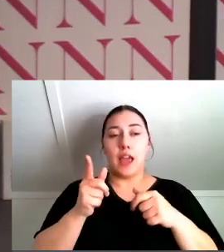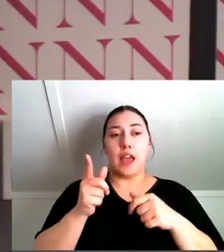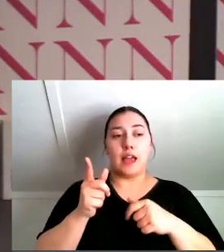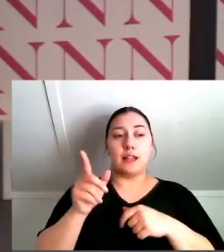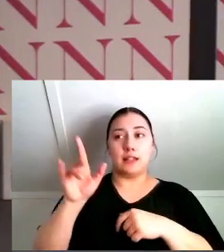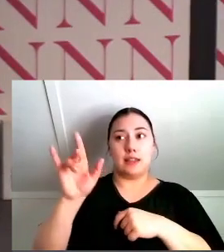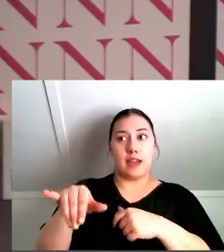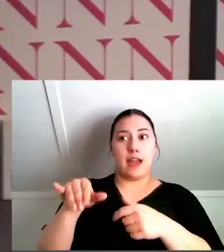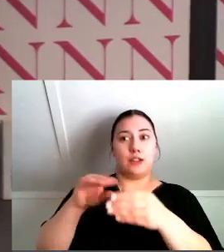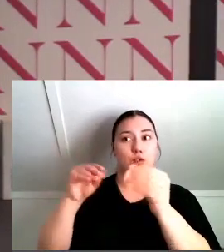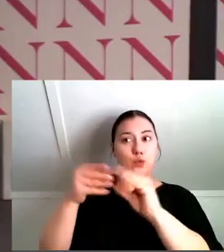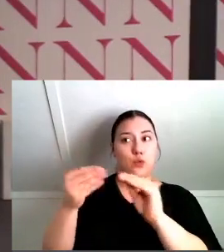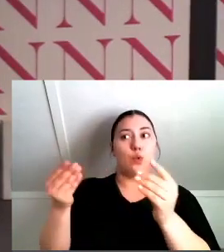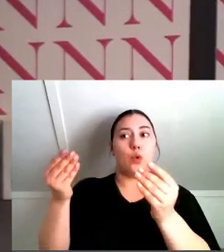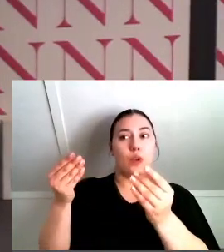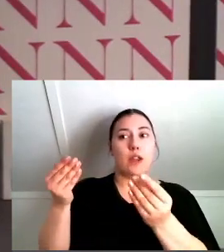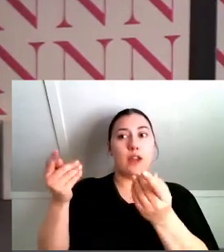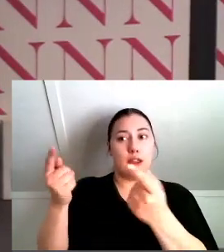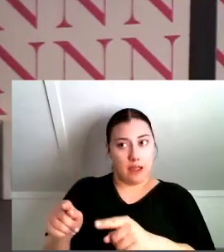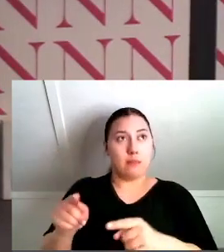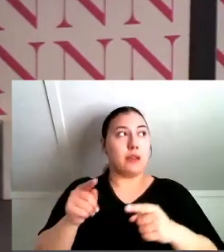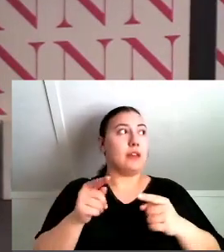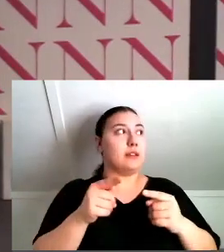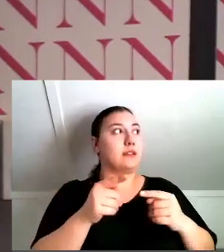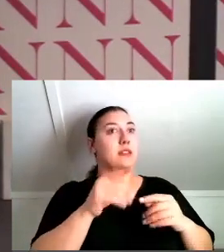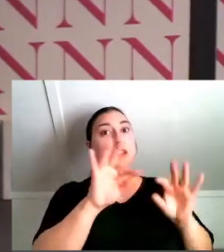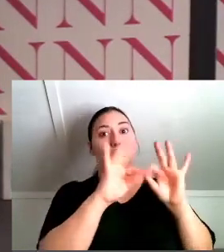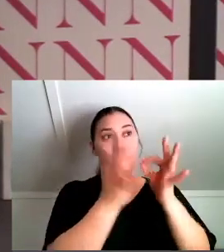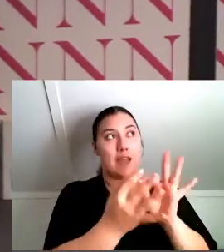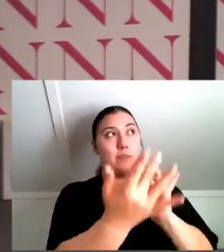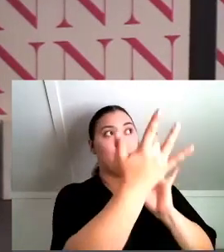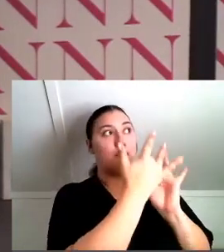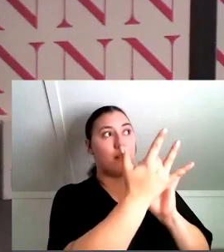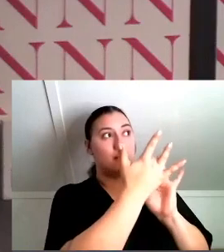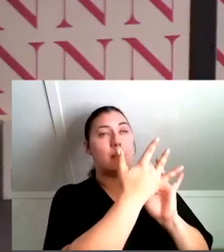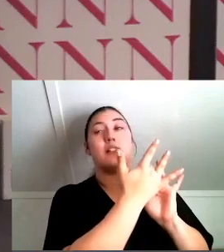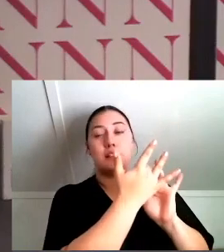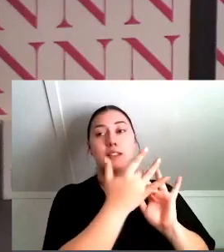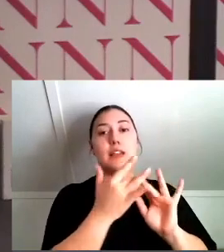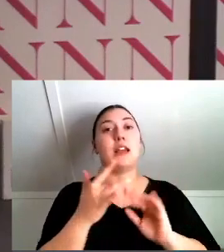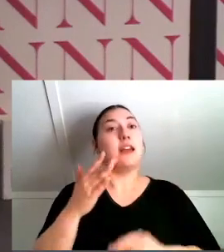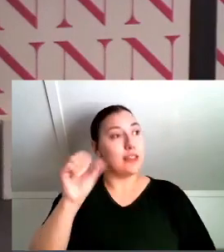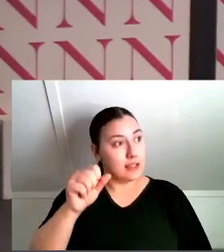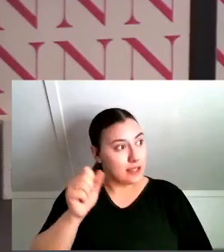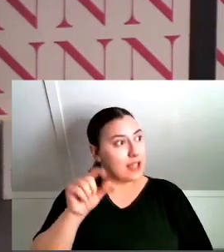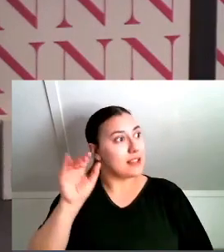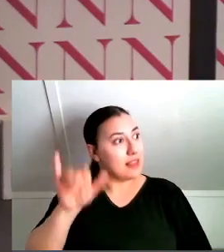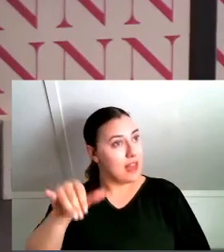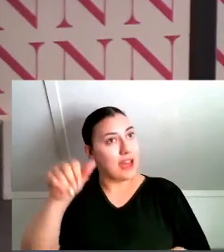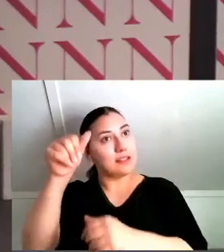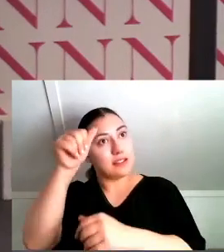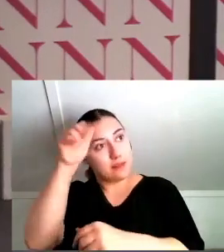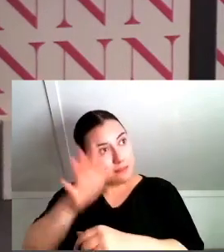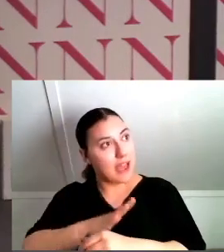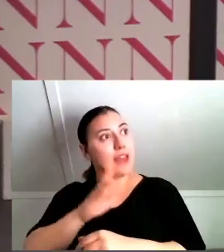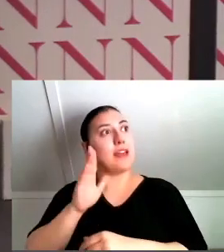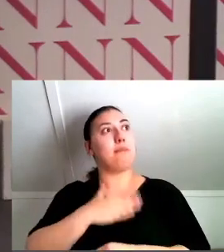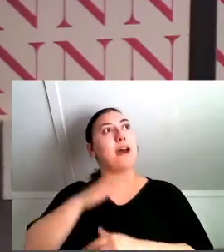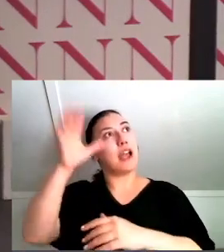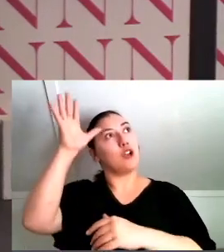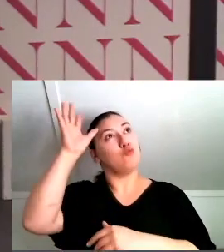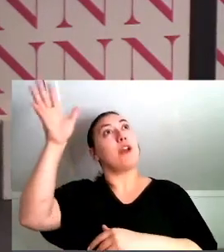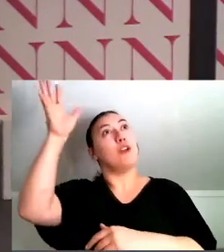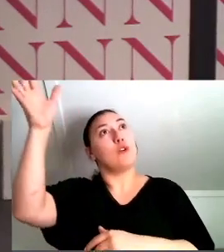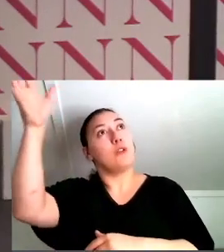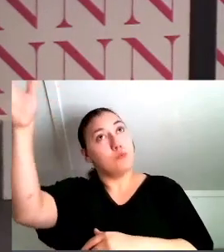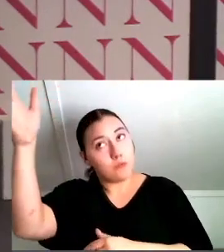us. It was like, this is the name that our great-grandfather mentioned that he used to have. And so